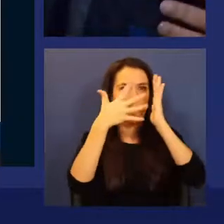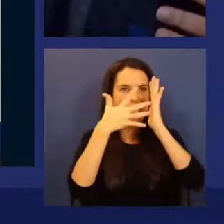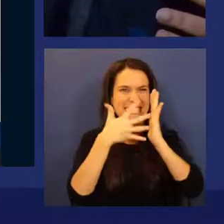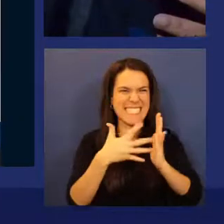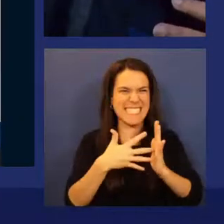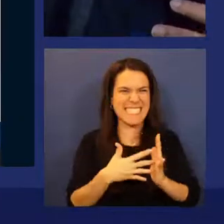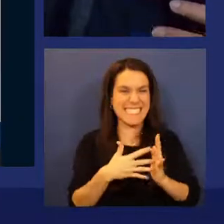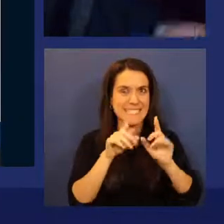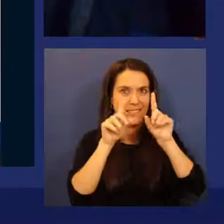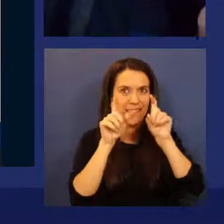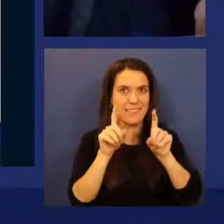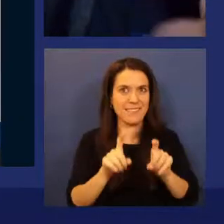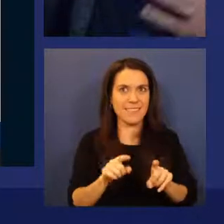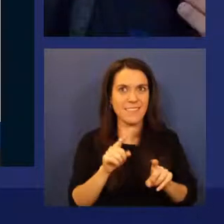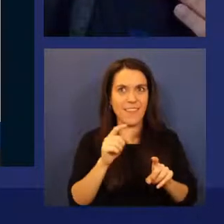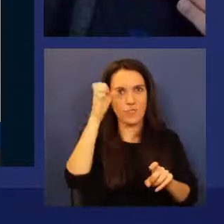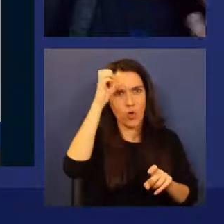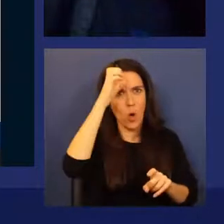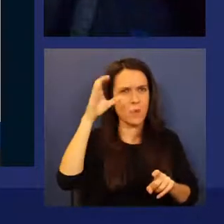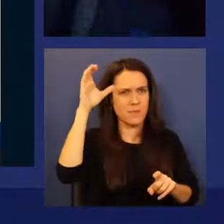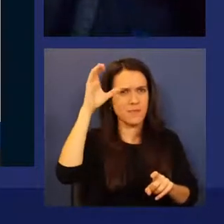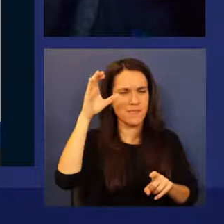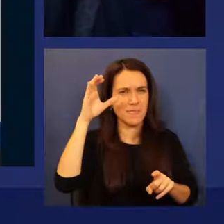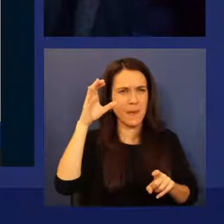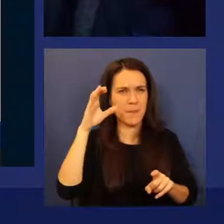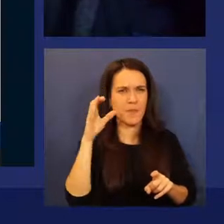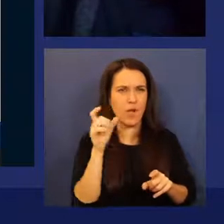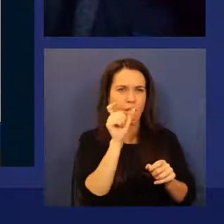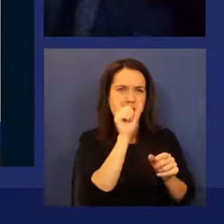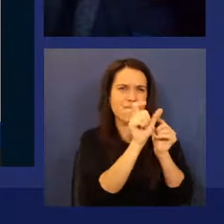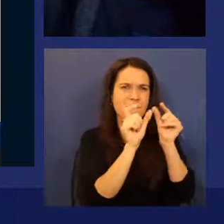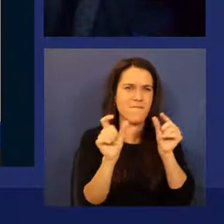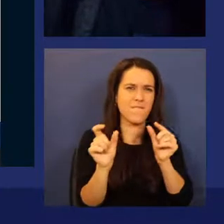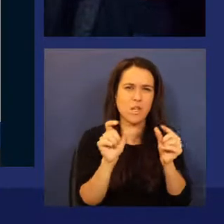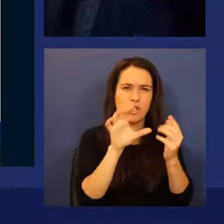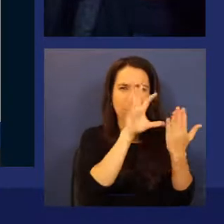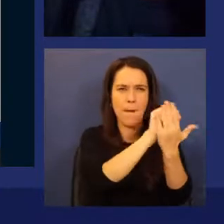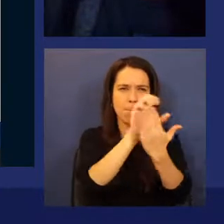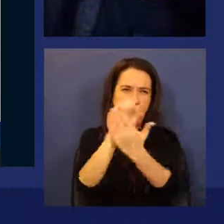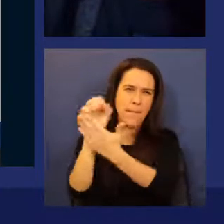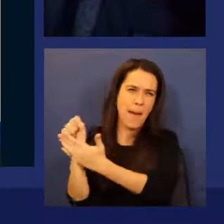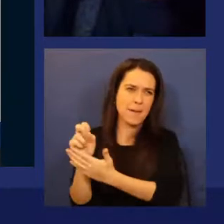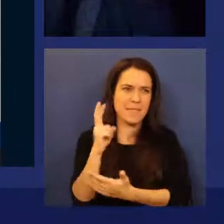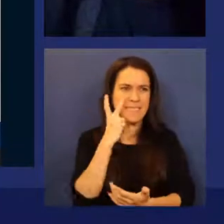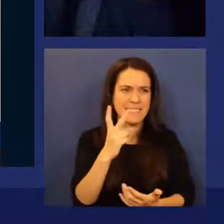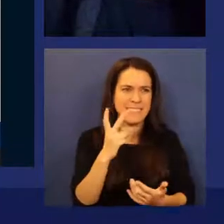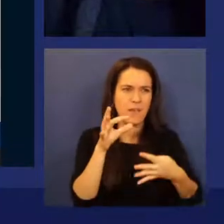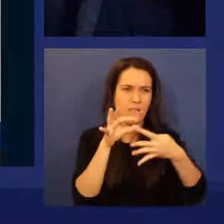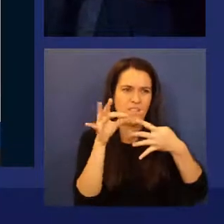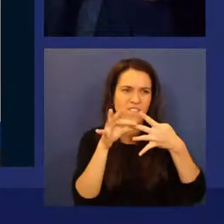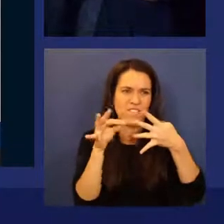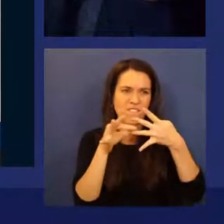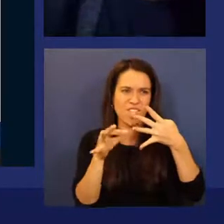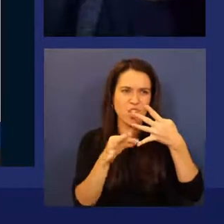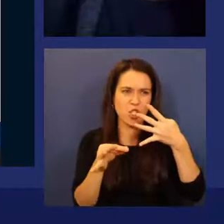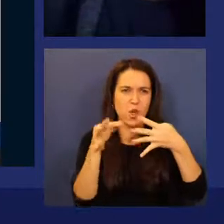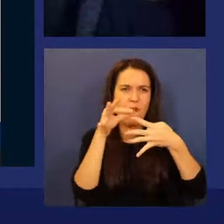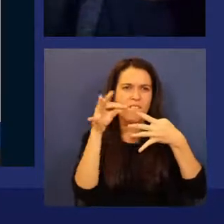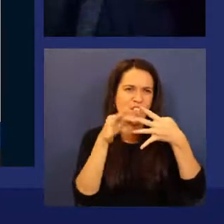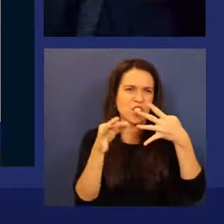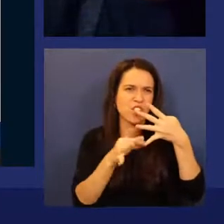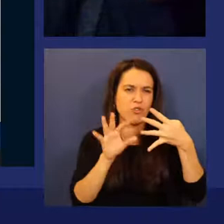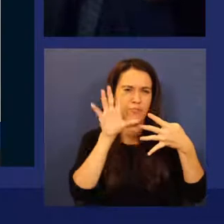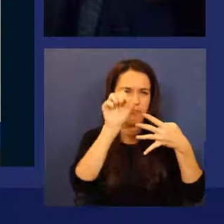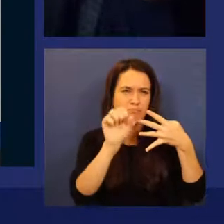this concept of feature identification. And I'm just going to do it right in the browser because I know we have, oh